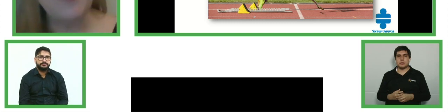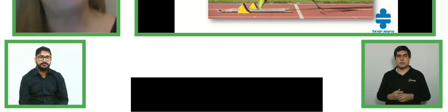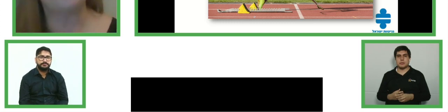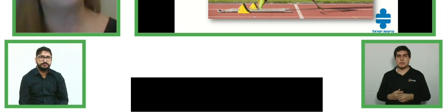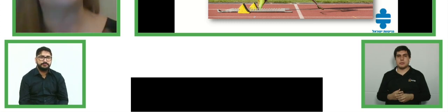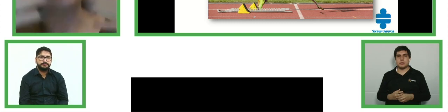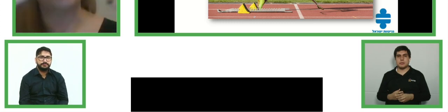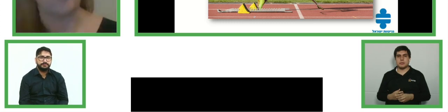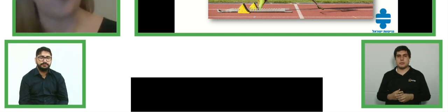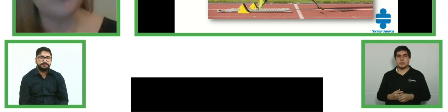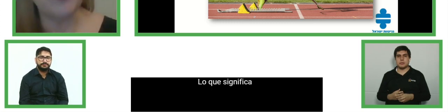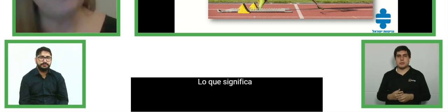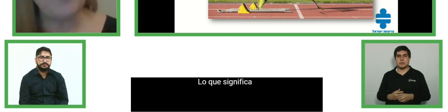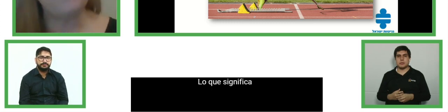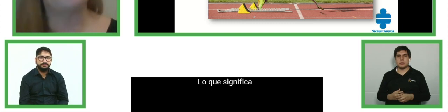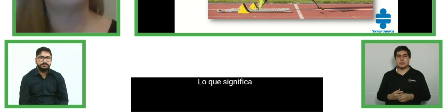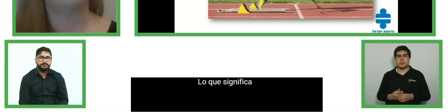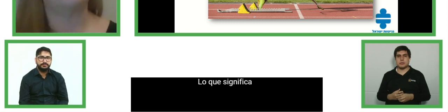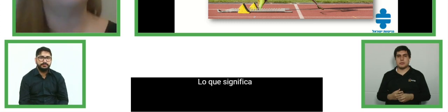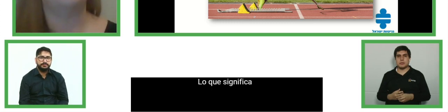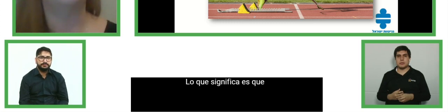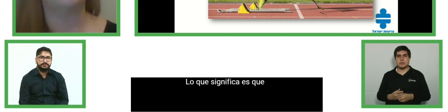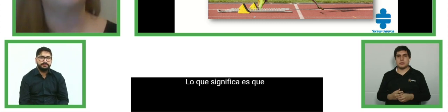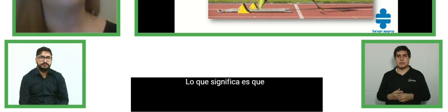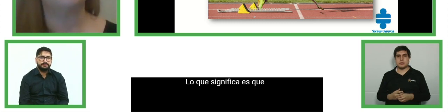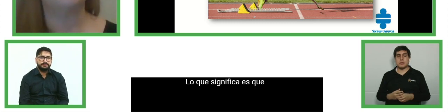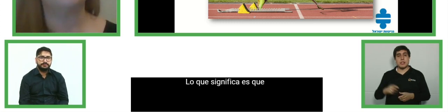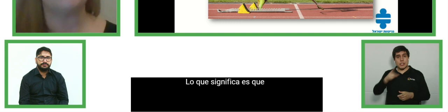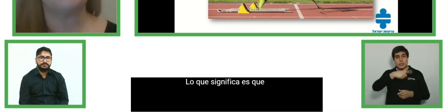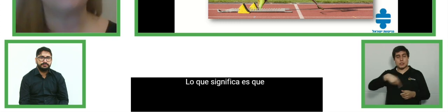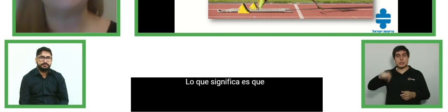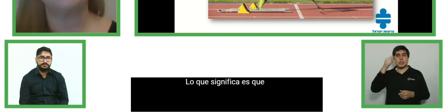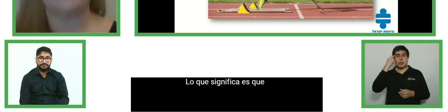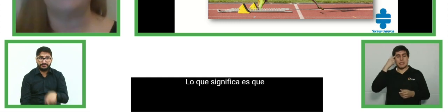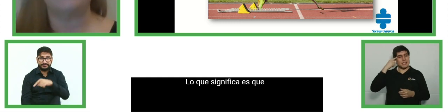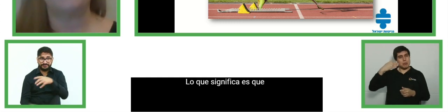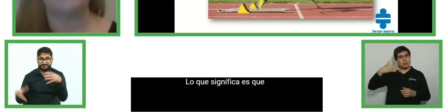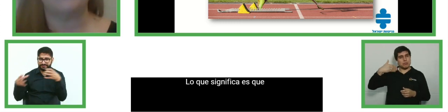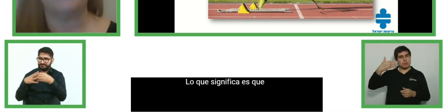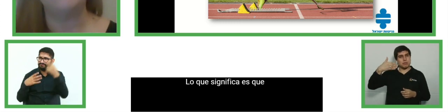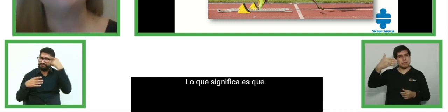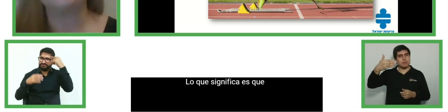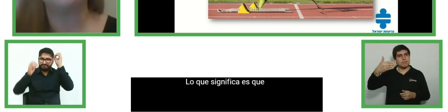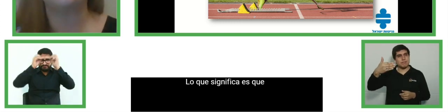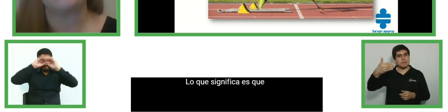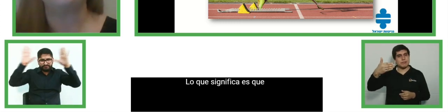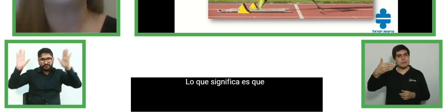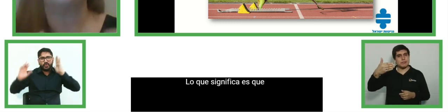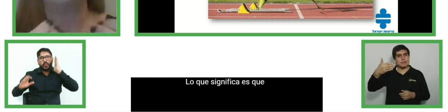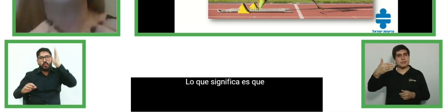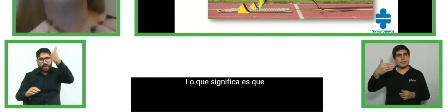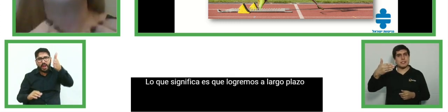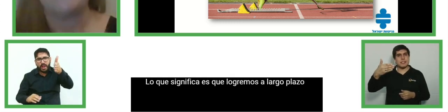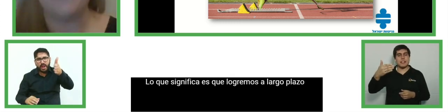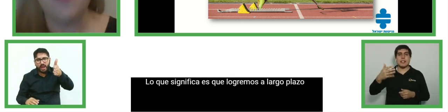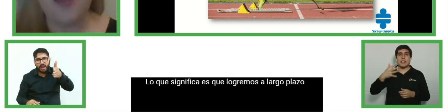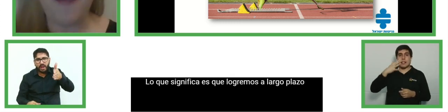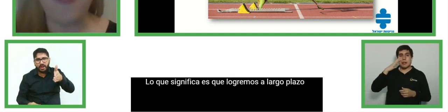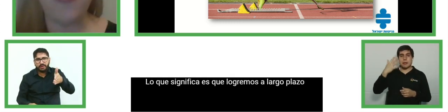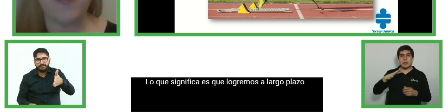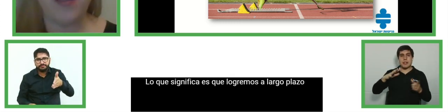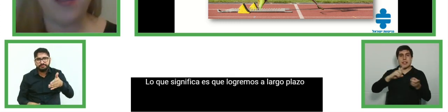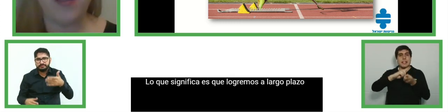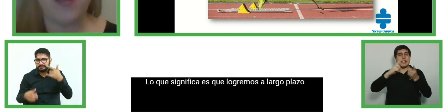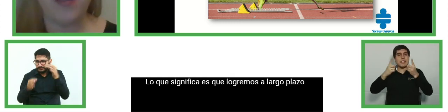looking at it as something that needs to change in the DNA of our educational system. And, you know, I